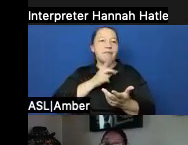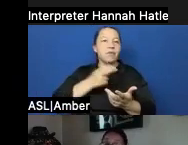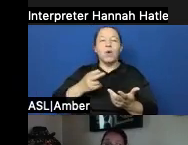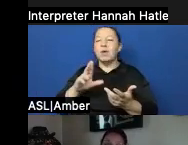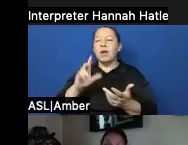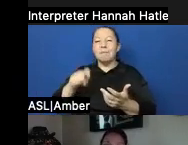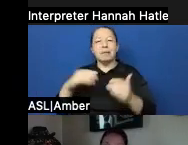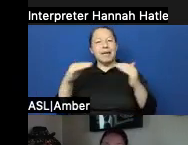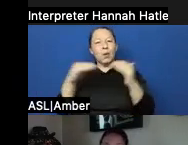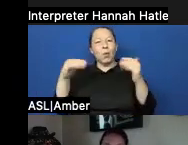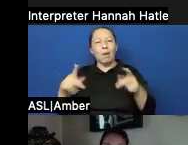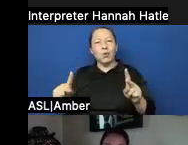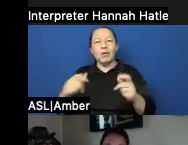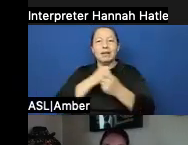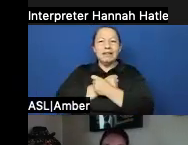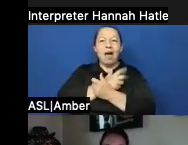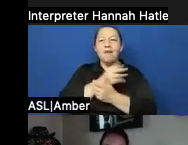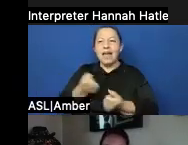love, and compassion, right?